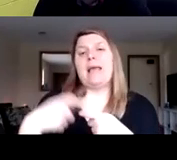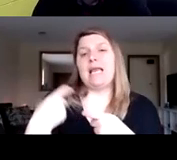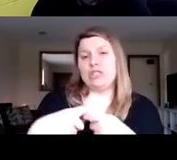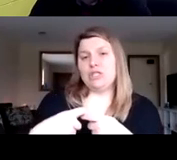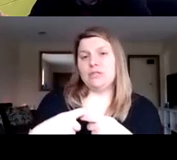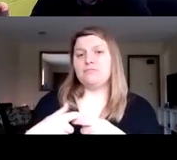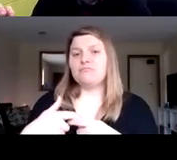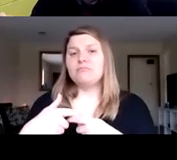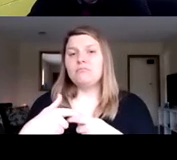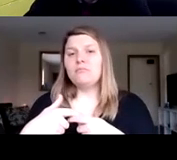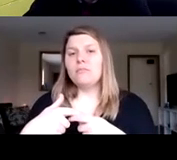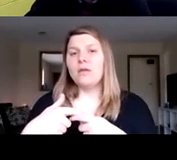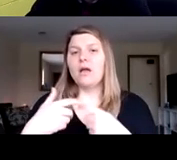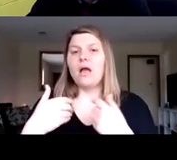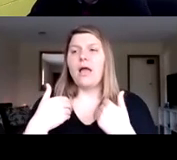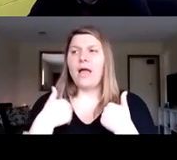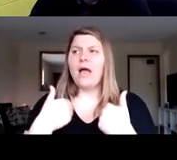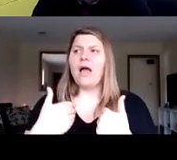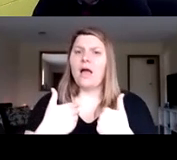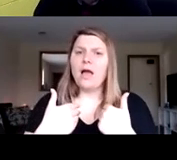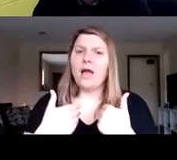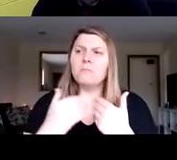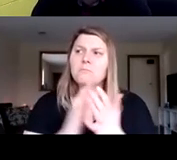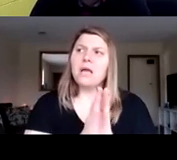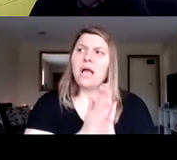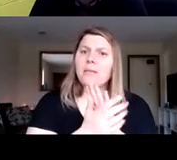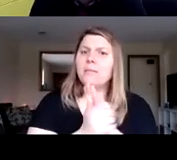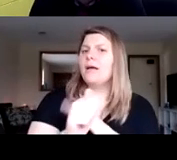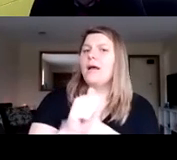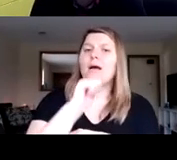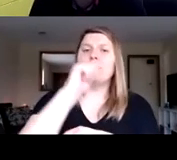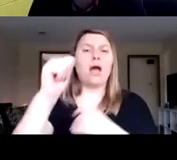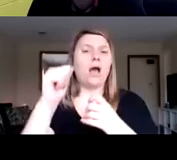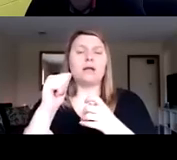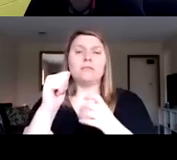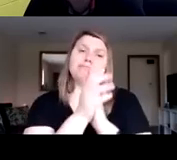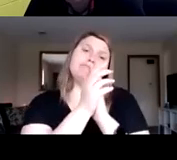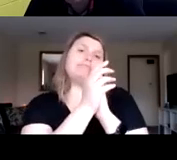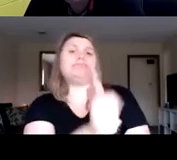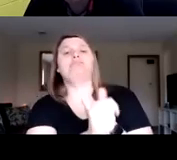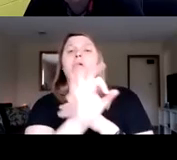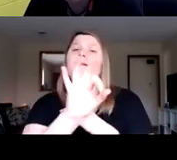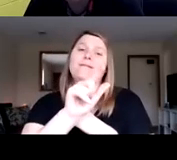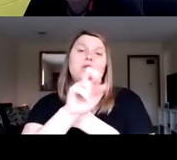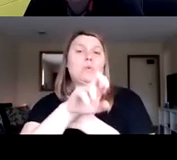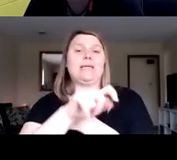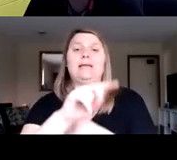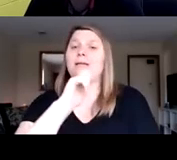have a growing amount of proficiency. I will never call myself fluent by any means,